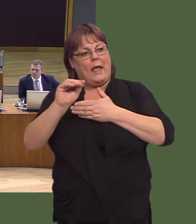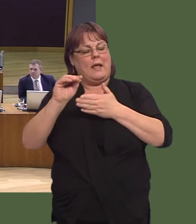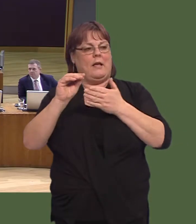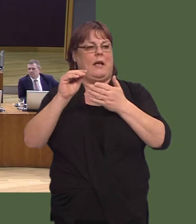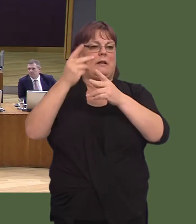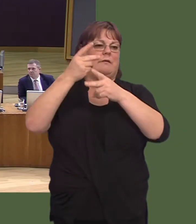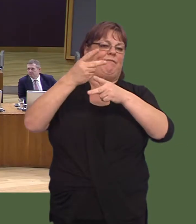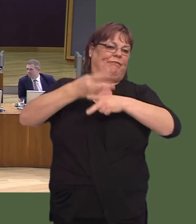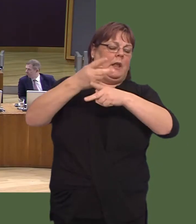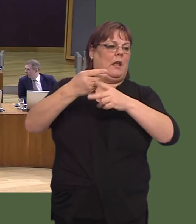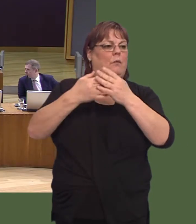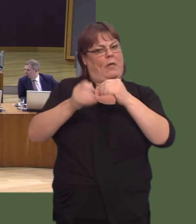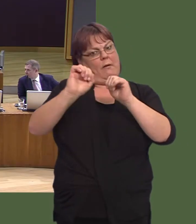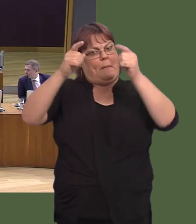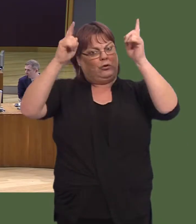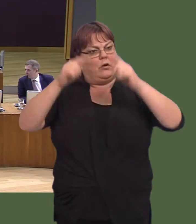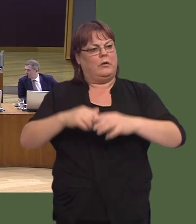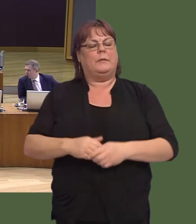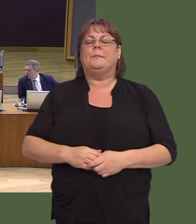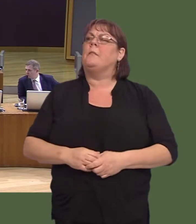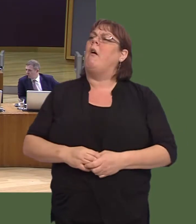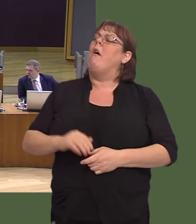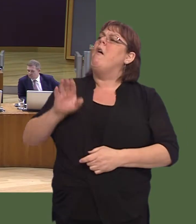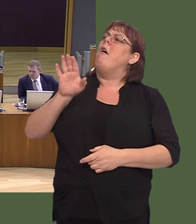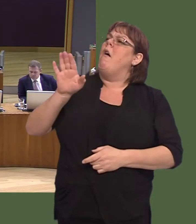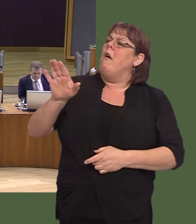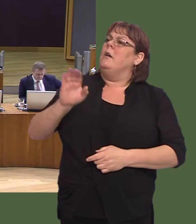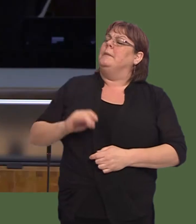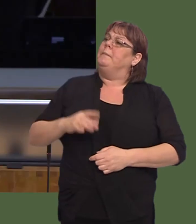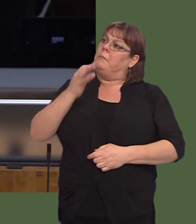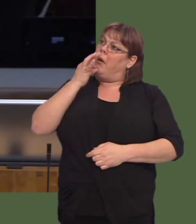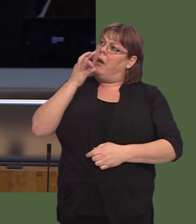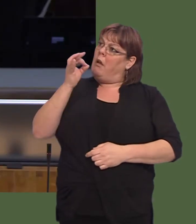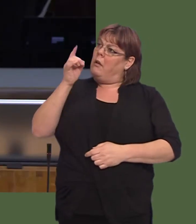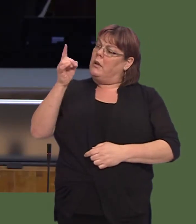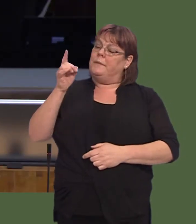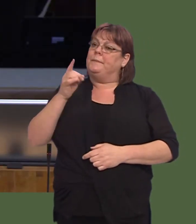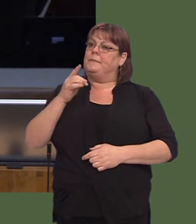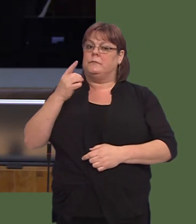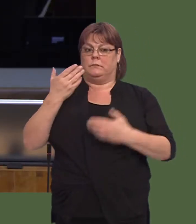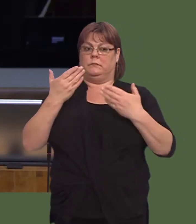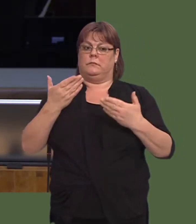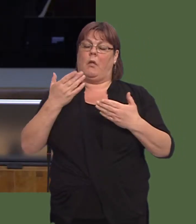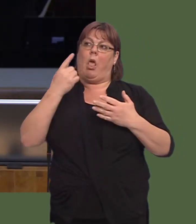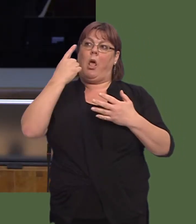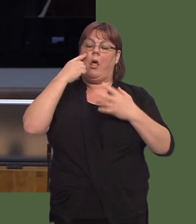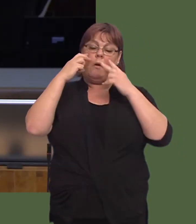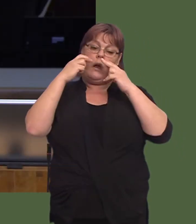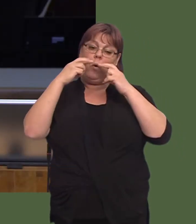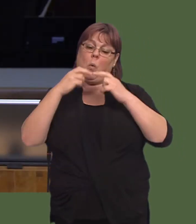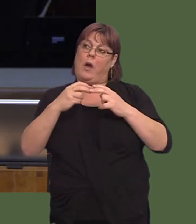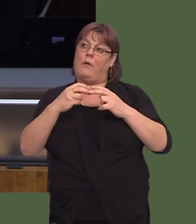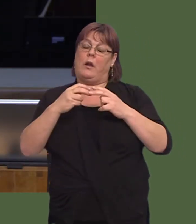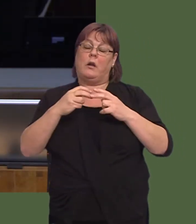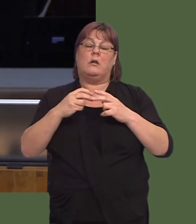Good. In which case, can the First Minister then confirm that the inquiry which is being undertaken, one of many, another